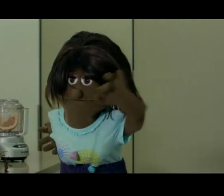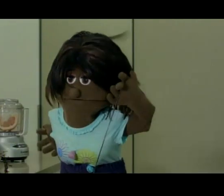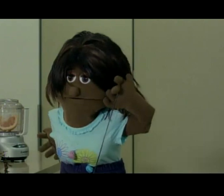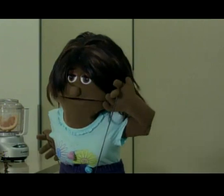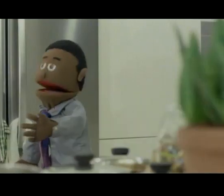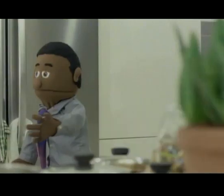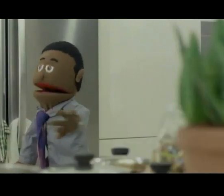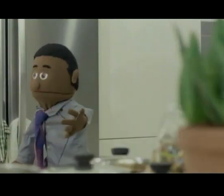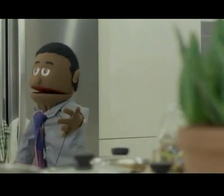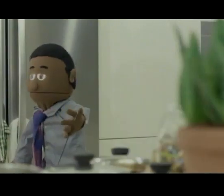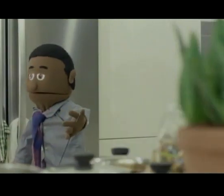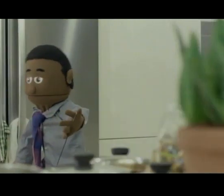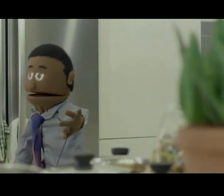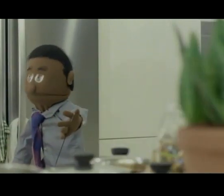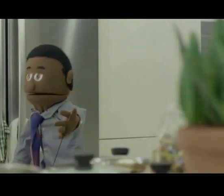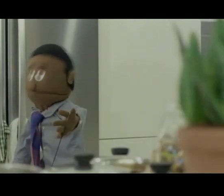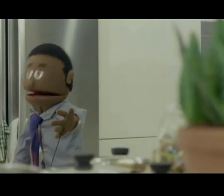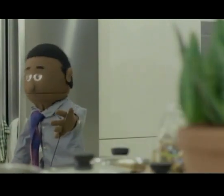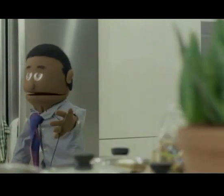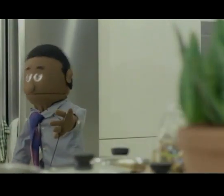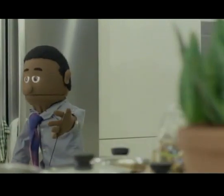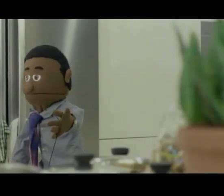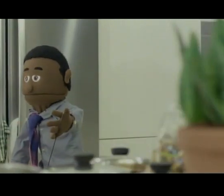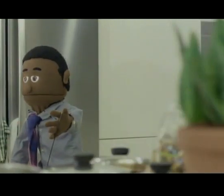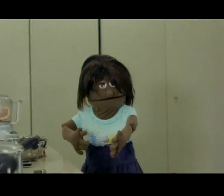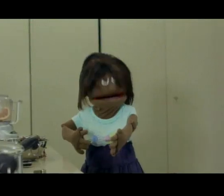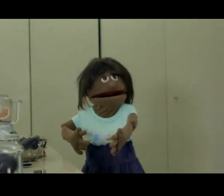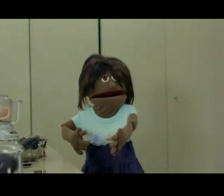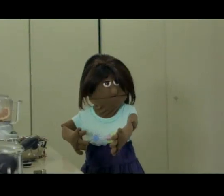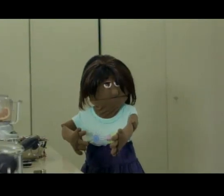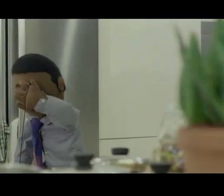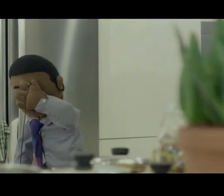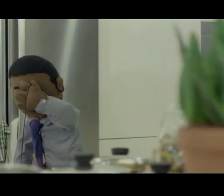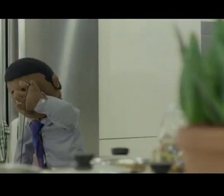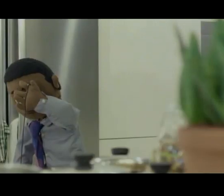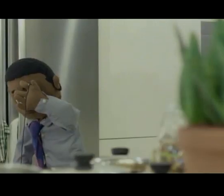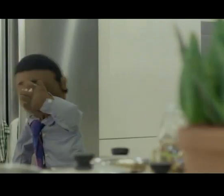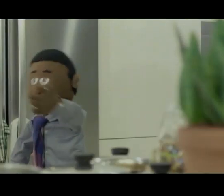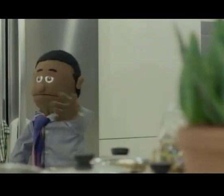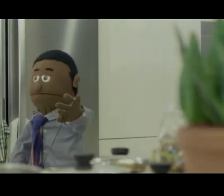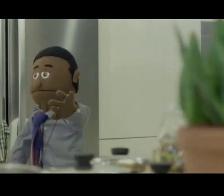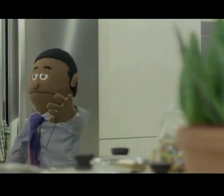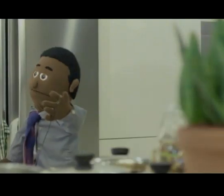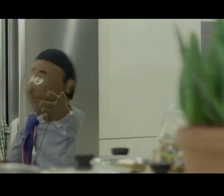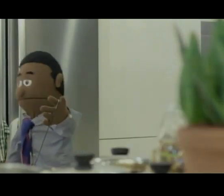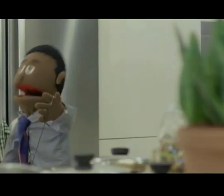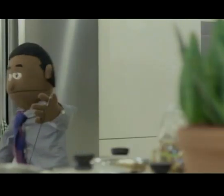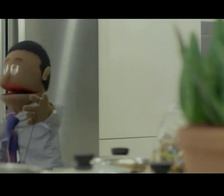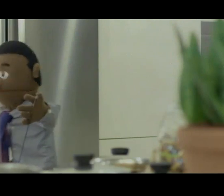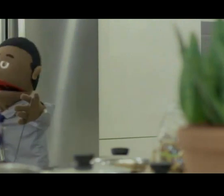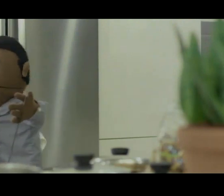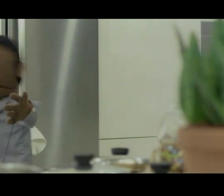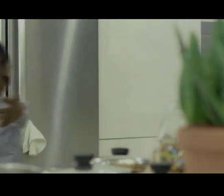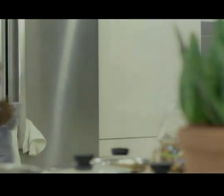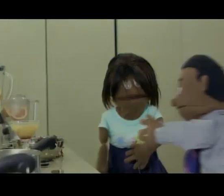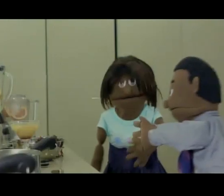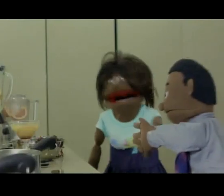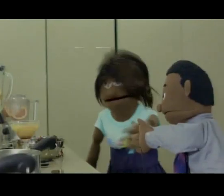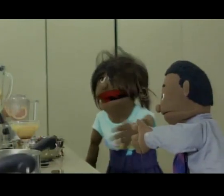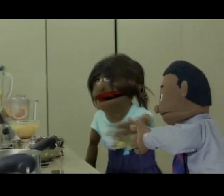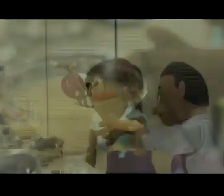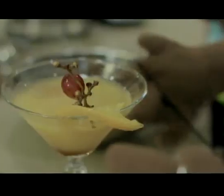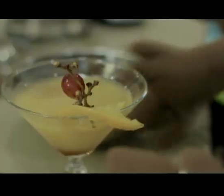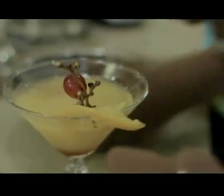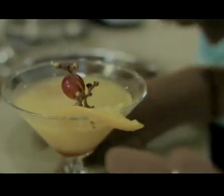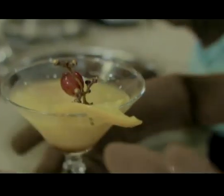enough already. We can't be wasting electricity like this. You're right, honey. I'll try to do better. What's going on here?